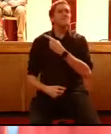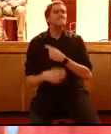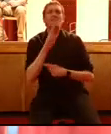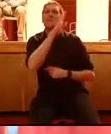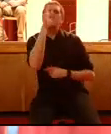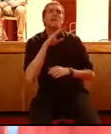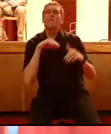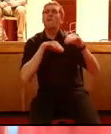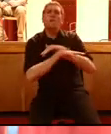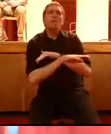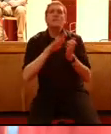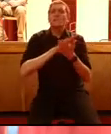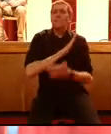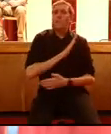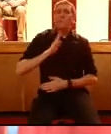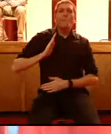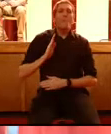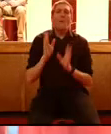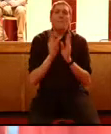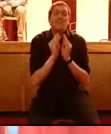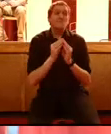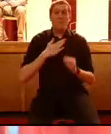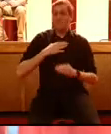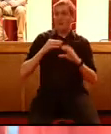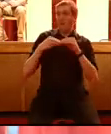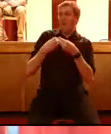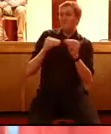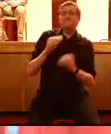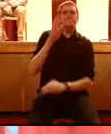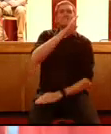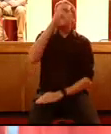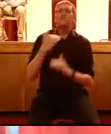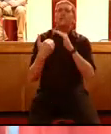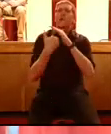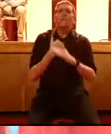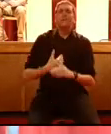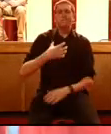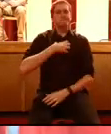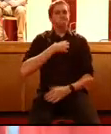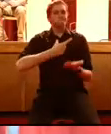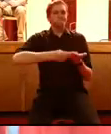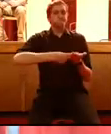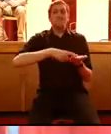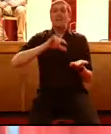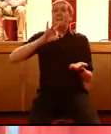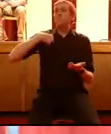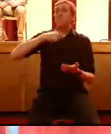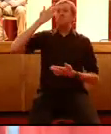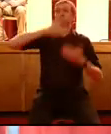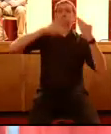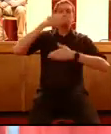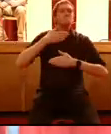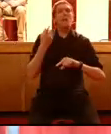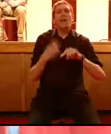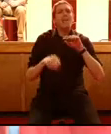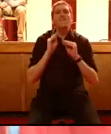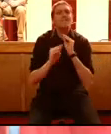school board meetings or to my office and complained of this. If we don't know, we can't fix it, and I don't know of that